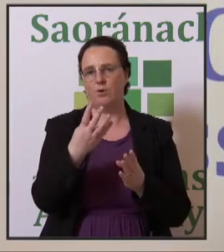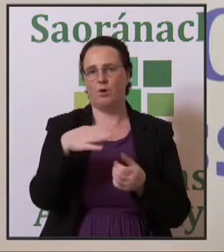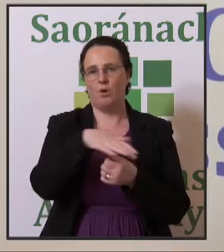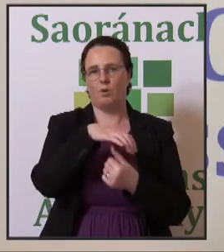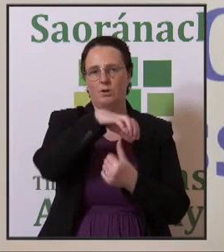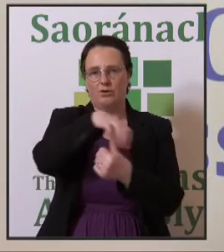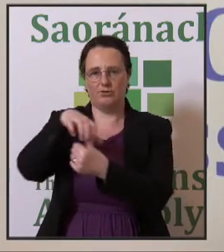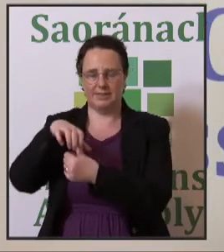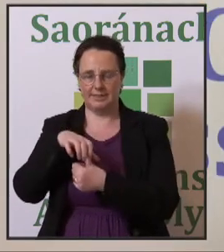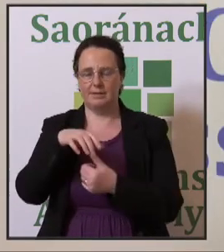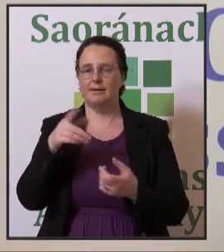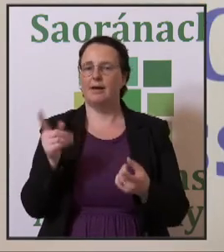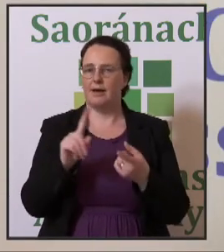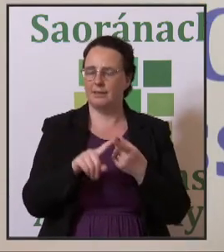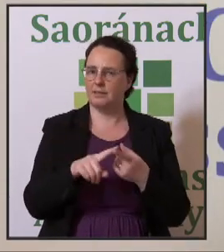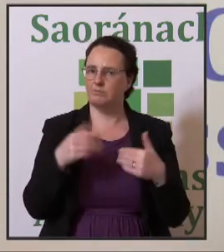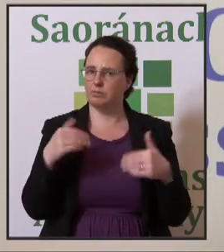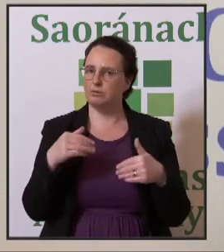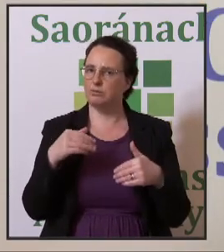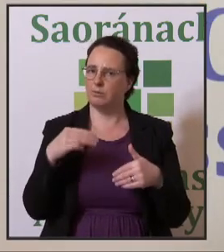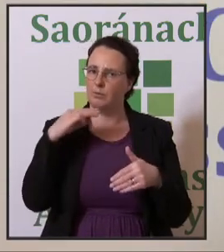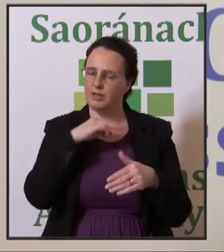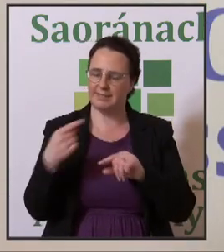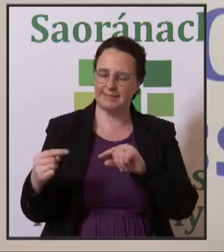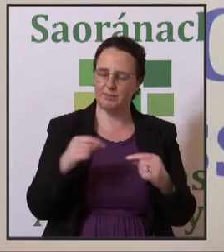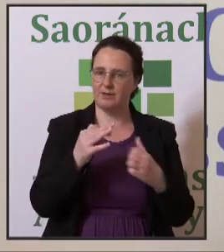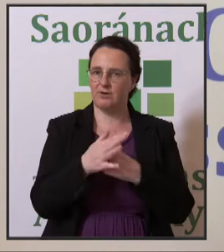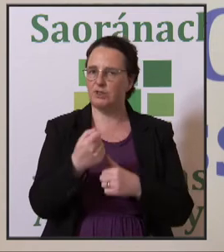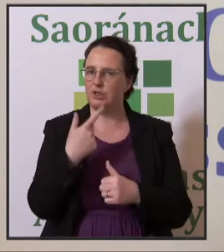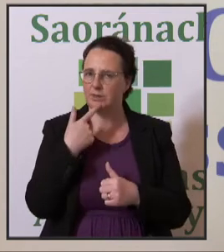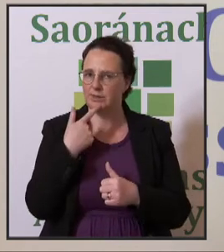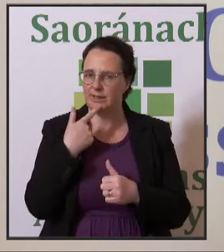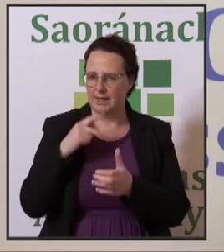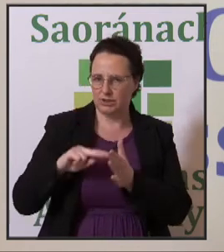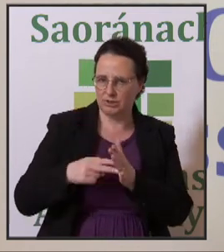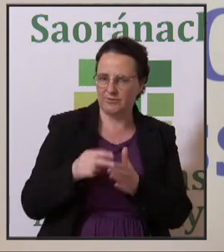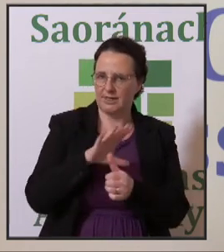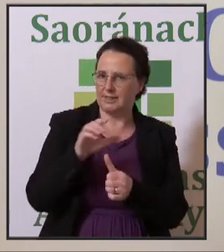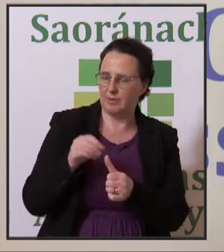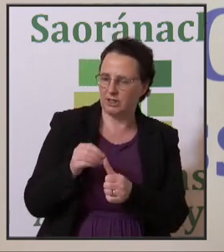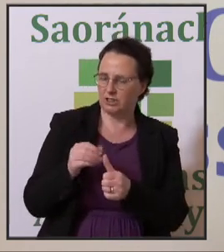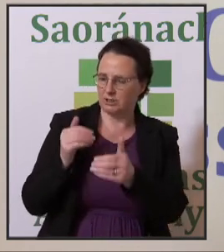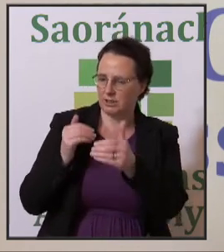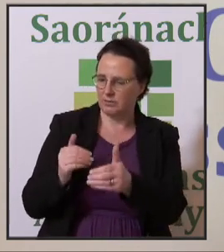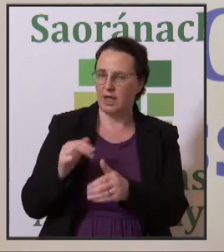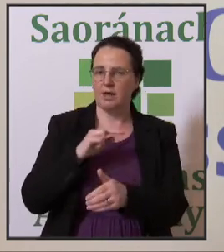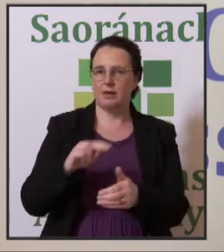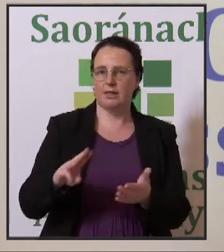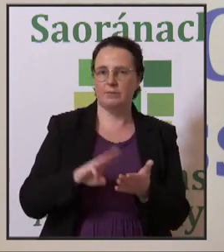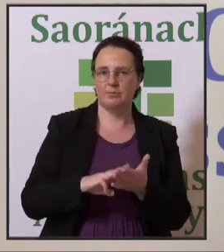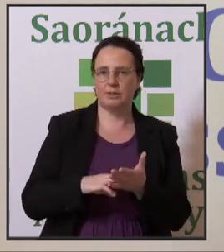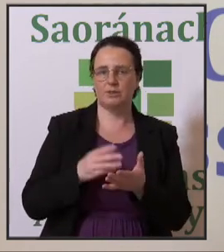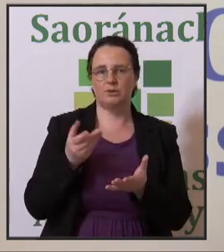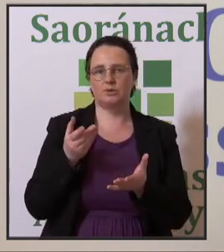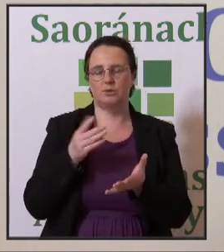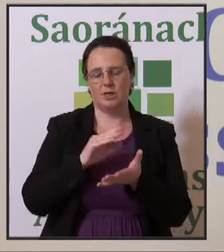and in this significant debate for Dublin. And I am making arrangements for a special session of non-members to make